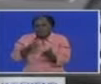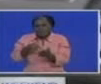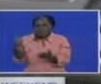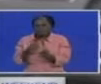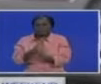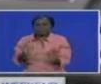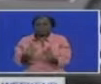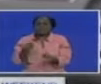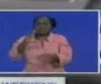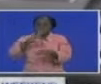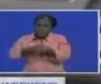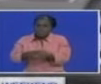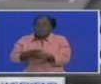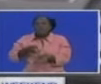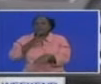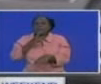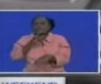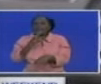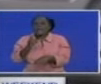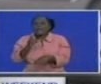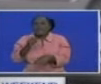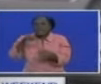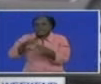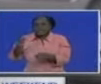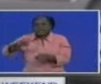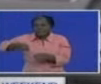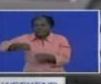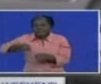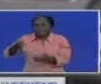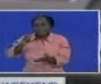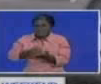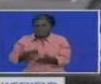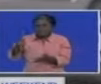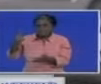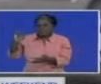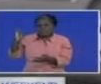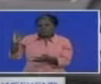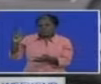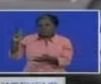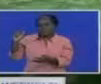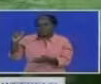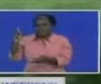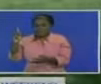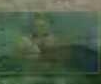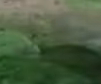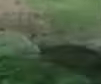to get their taps running again. Rita Tinina, KTN.